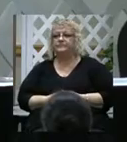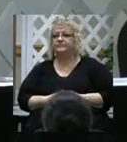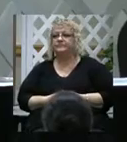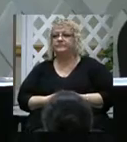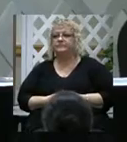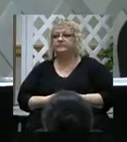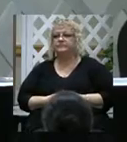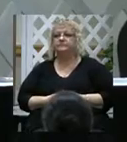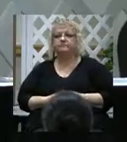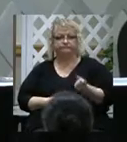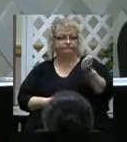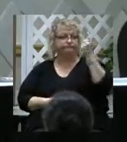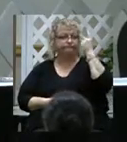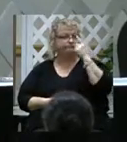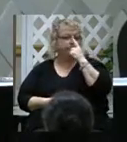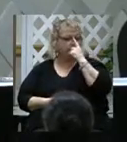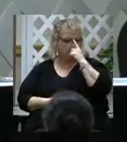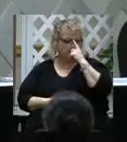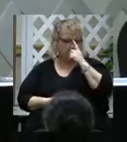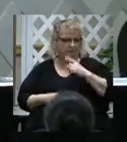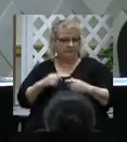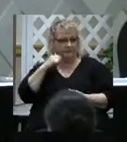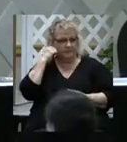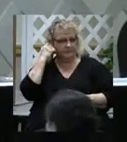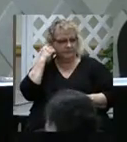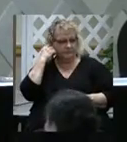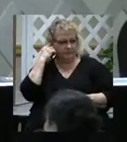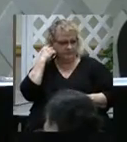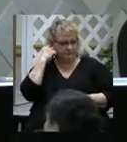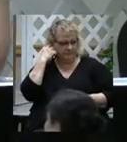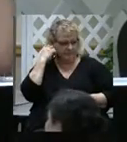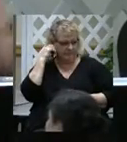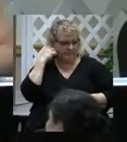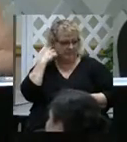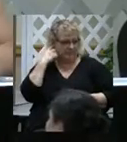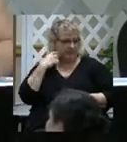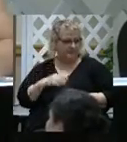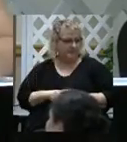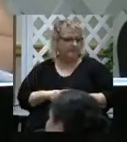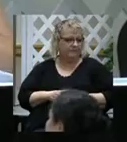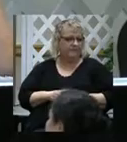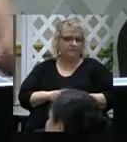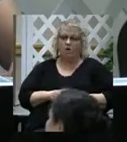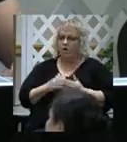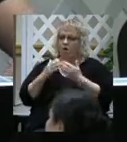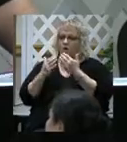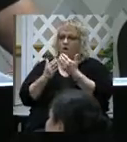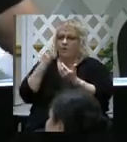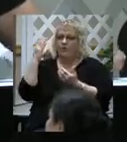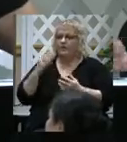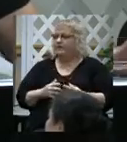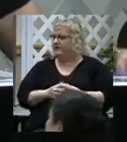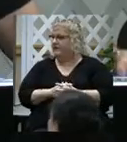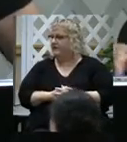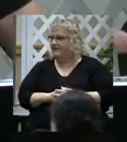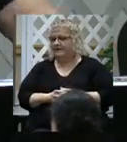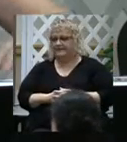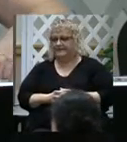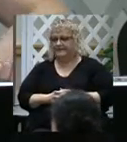Got it. Huh? Got it. Hope you're not done yet. Almost. Tell me where to